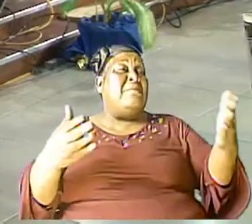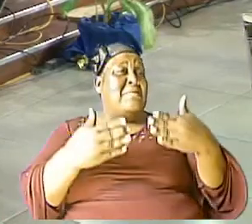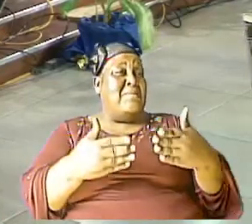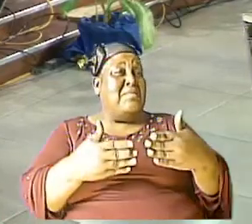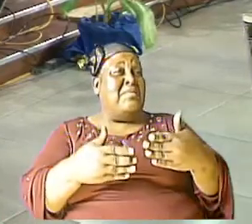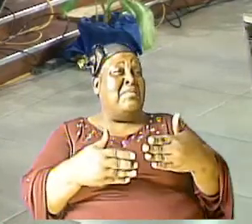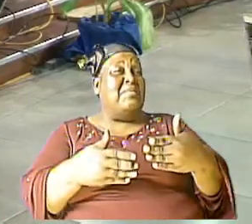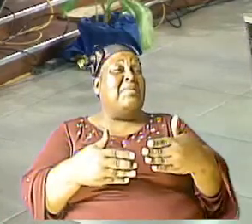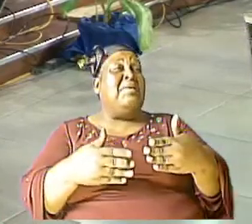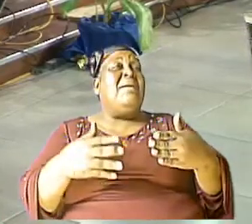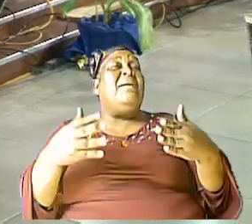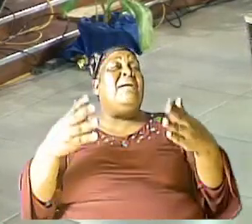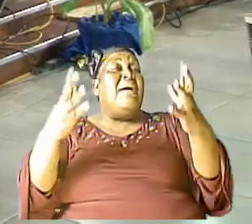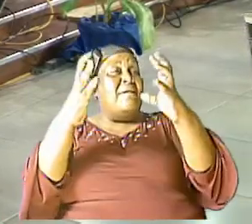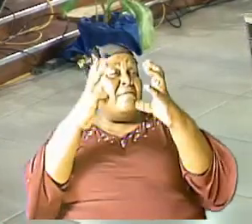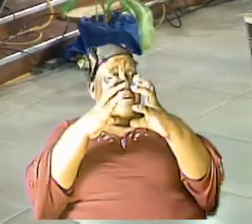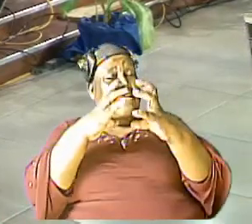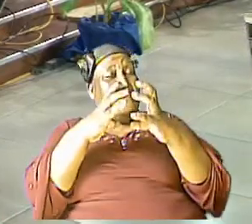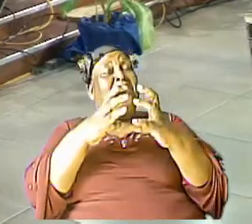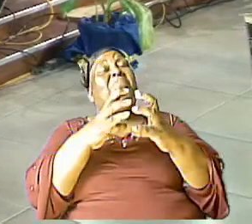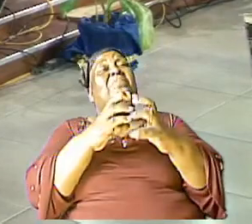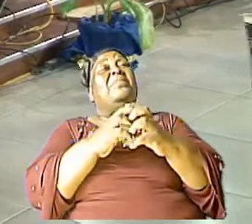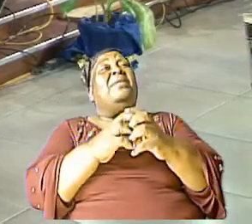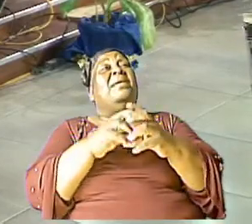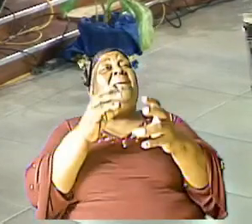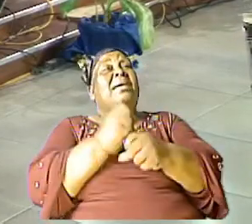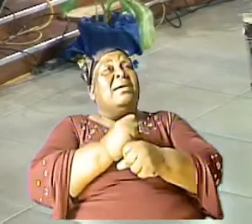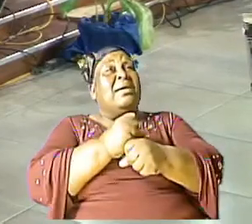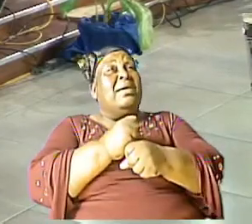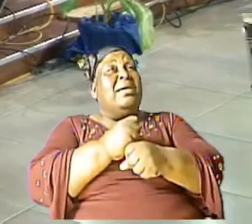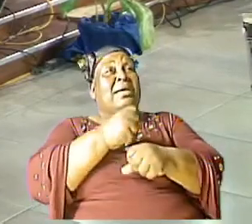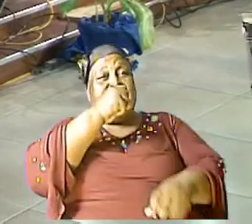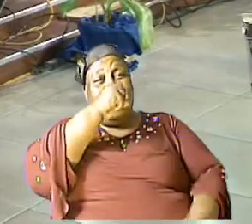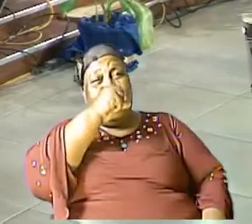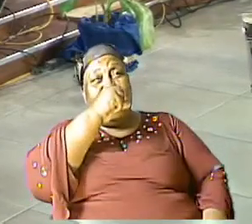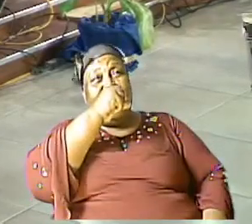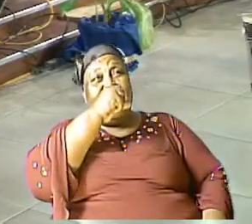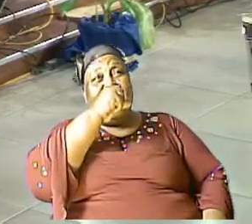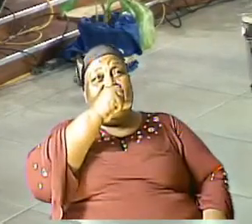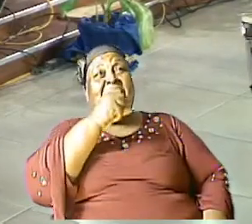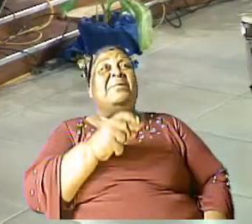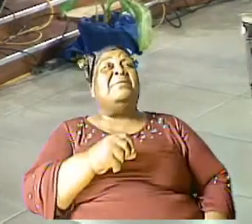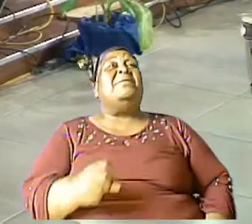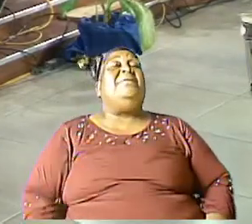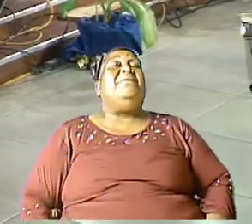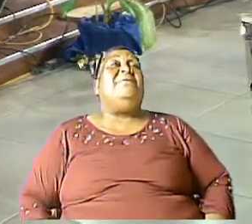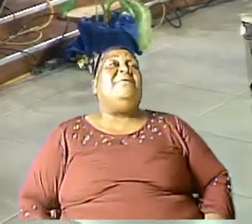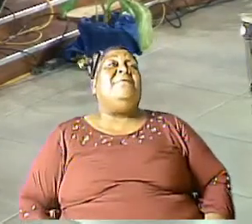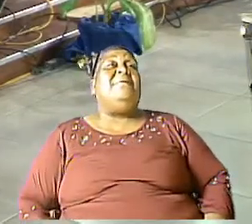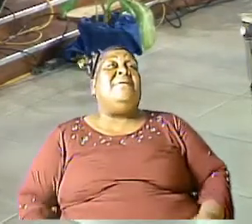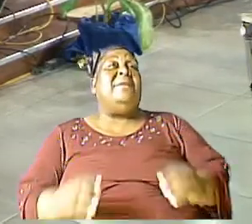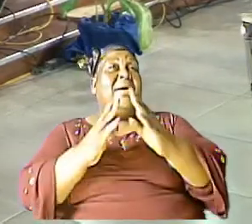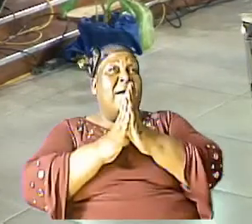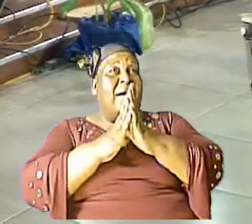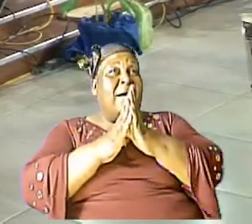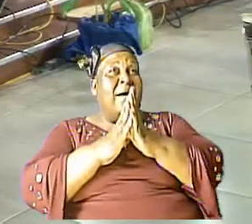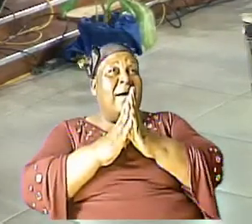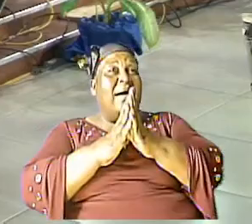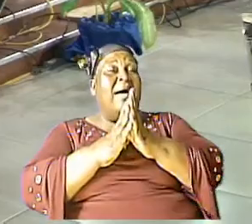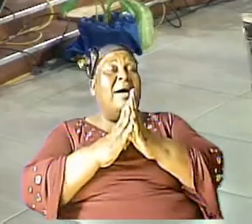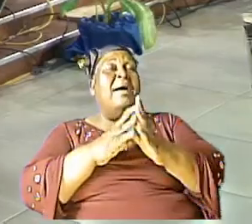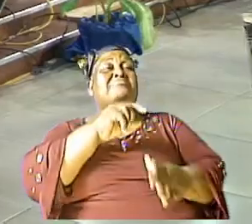want to incorporate you this morning. So you can get a mic, leaders. Praise the Lord Jesus. And I'm going to ask you to just